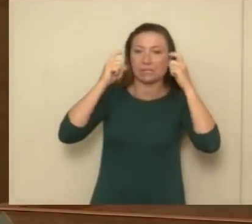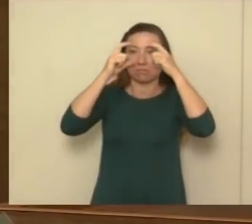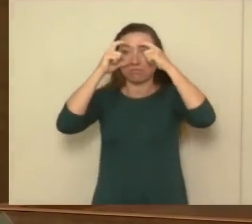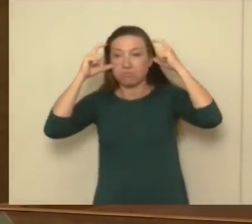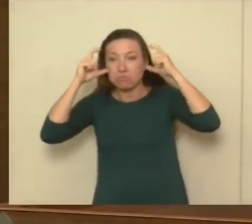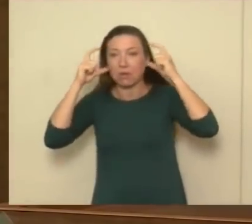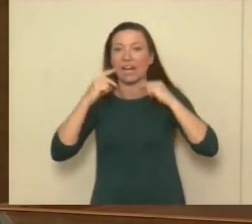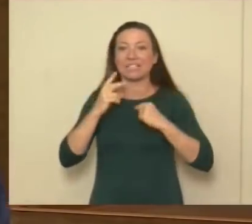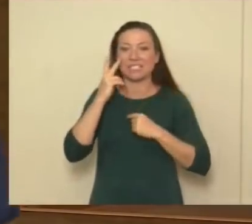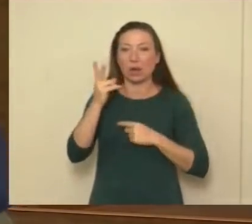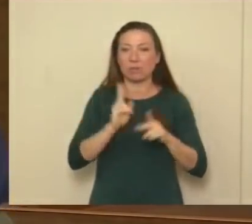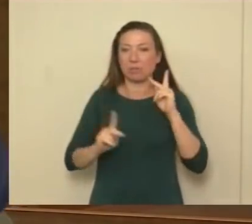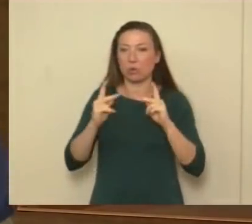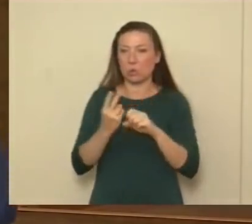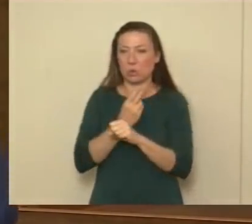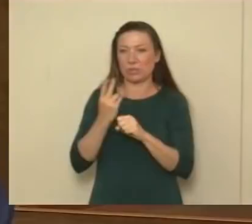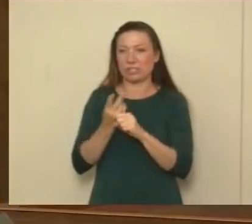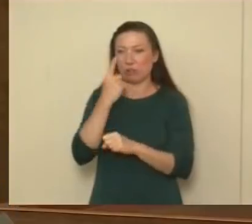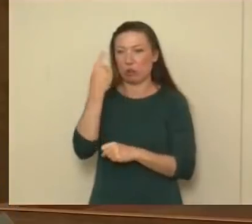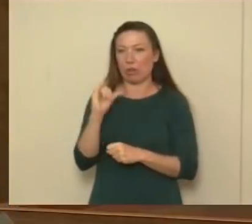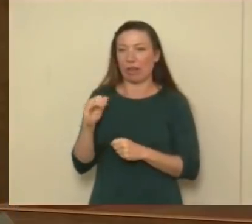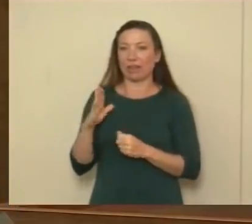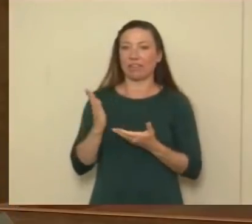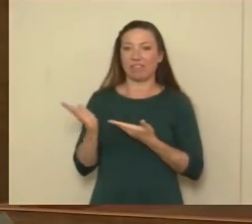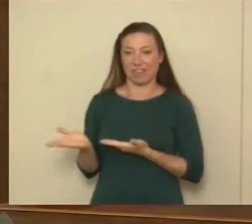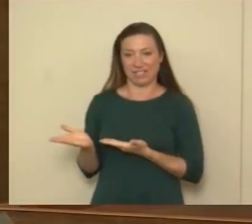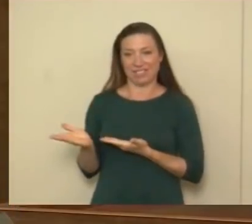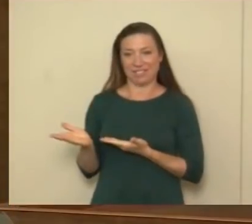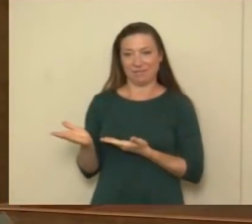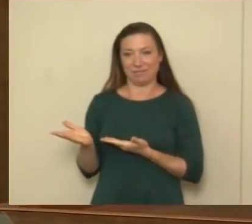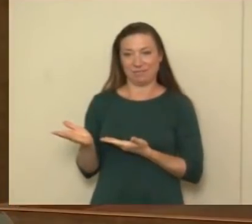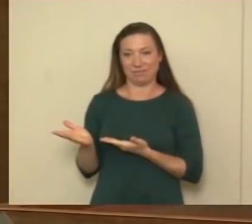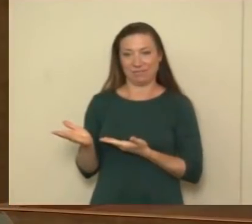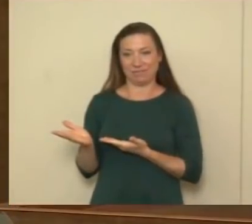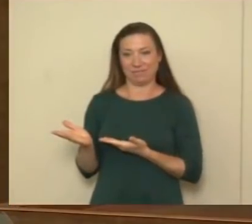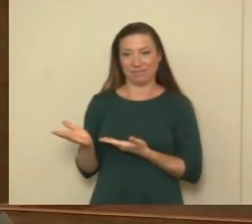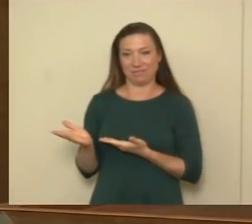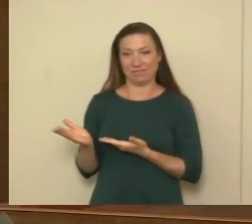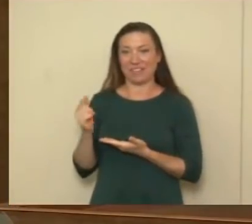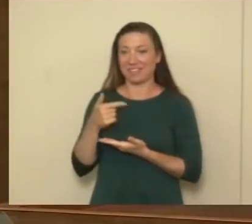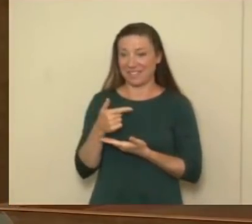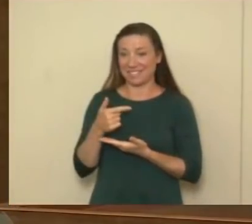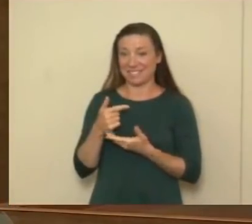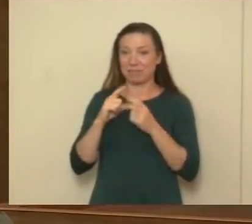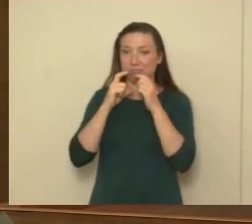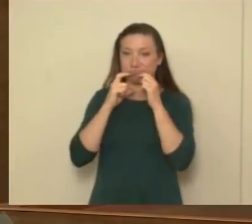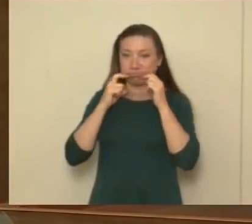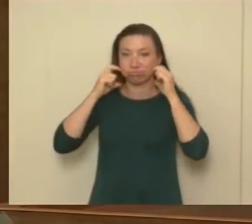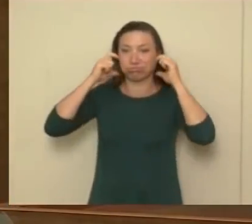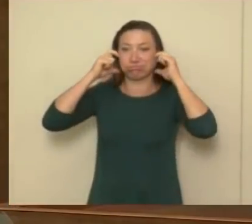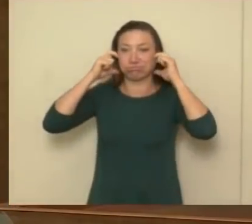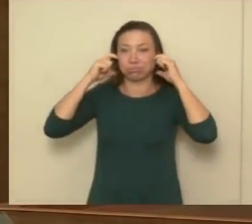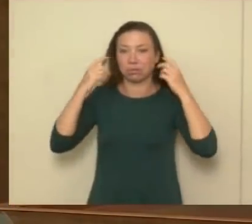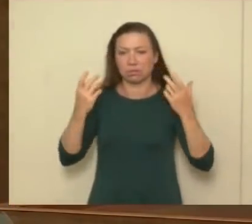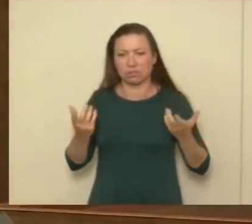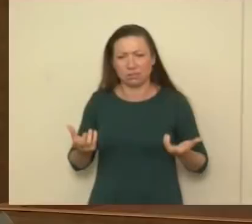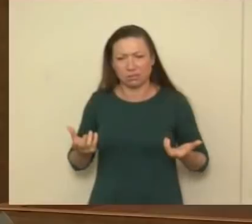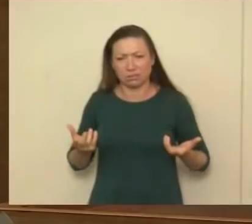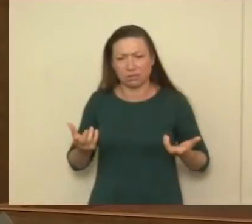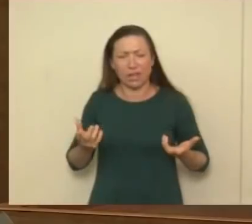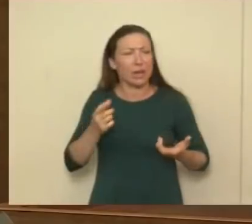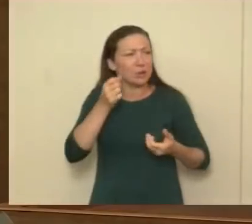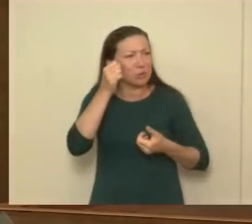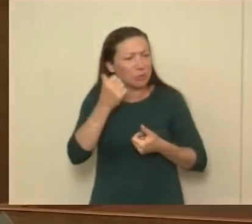the following ways. So there's this one, the chin mask. And remember, COVID is a respiratory